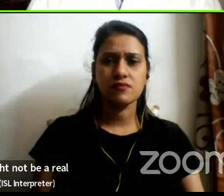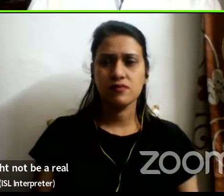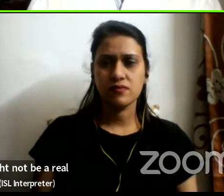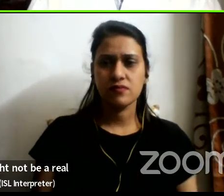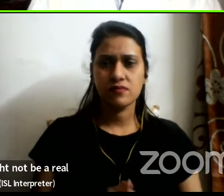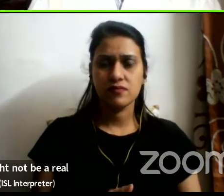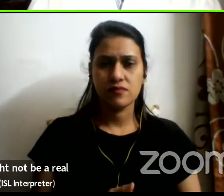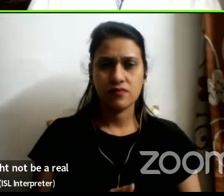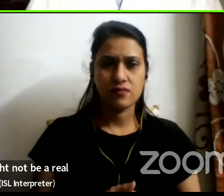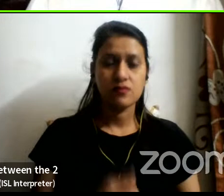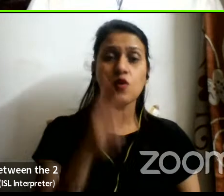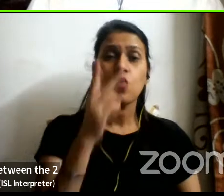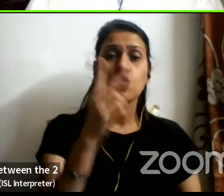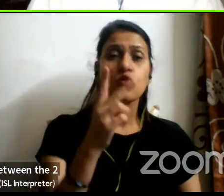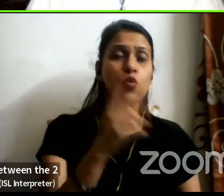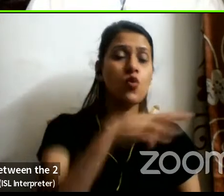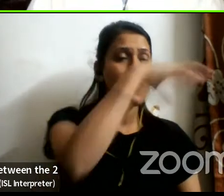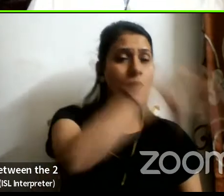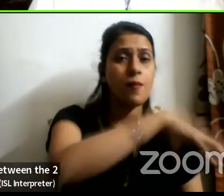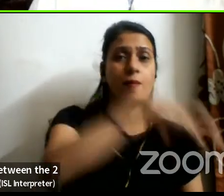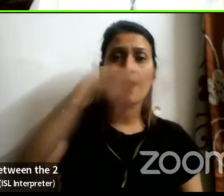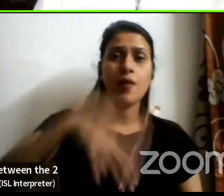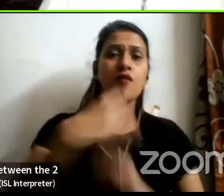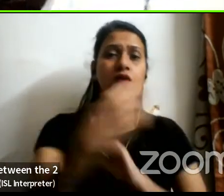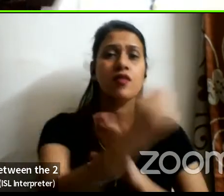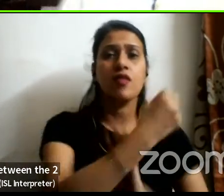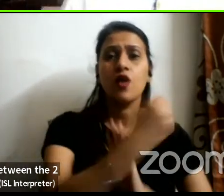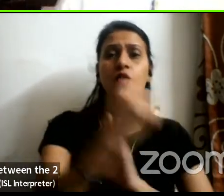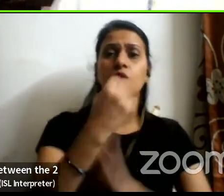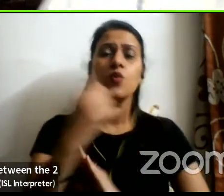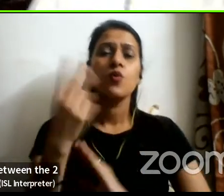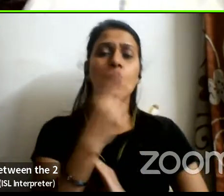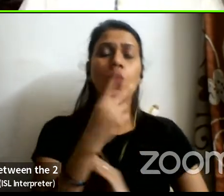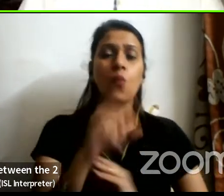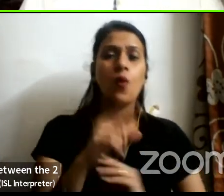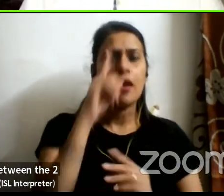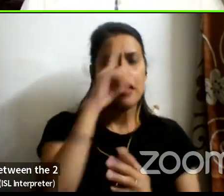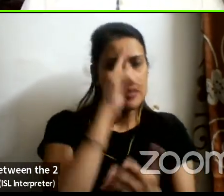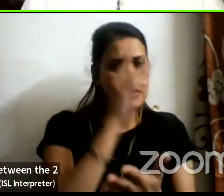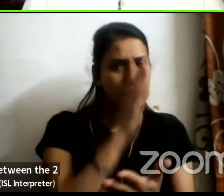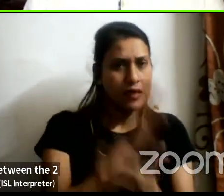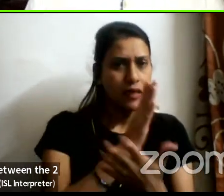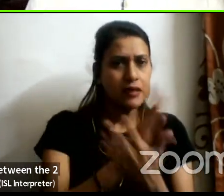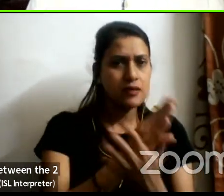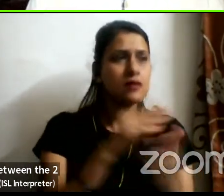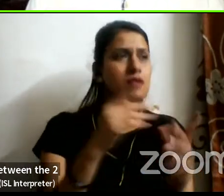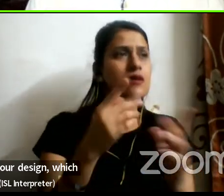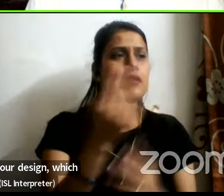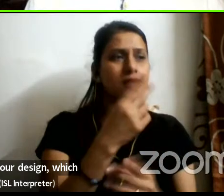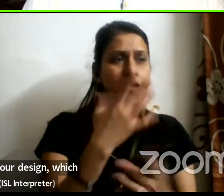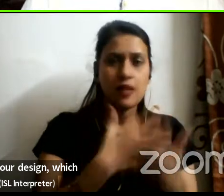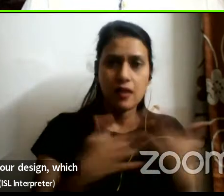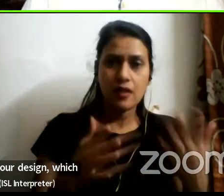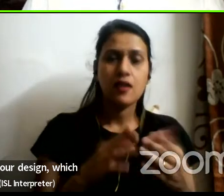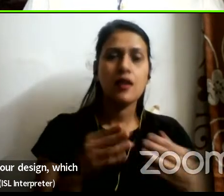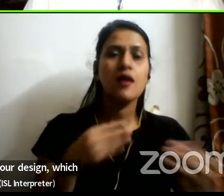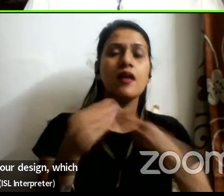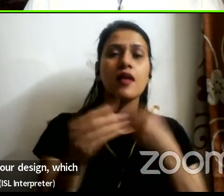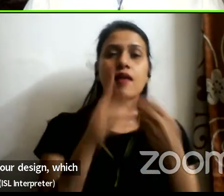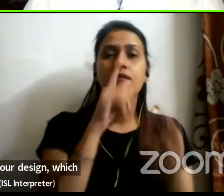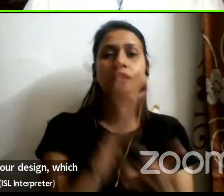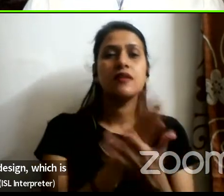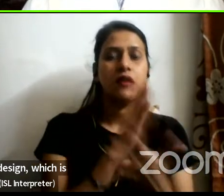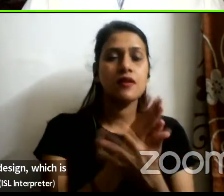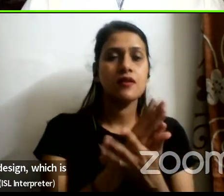the two statutes. And therefore, we must trust our design, which is that if so long as we have experts sitting over there, they will be